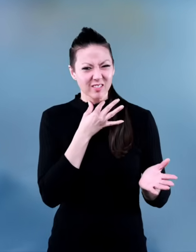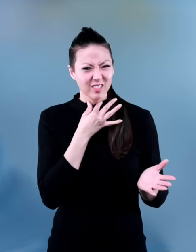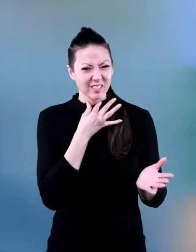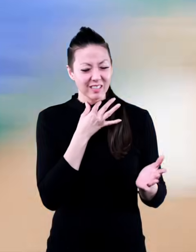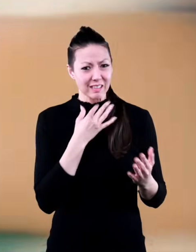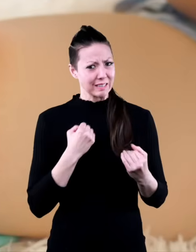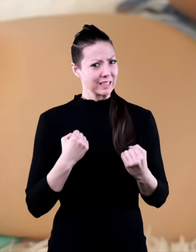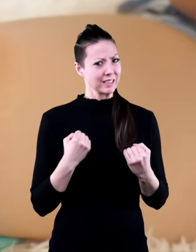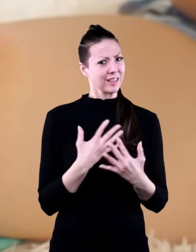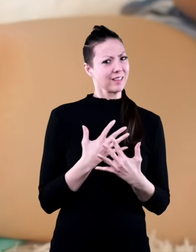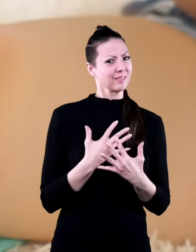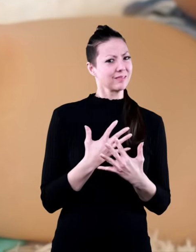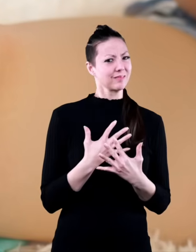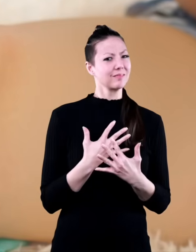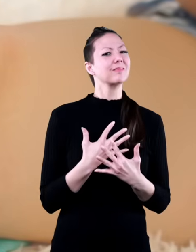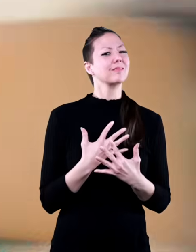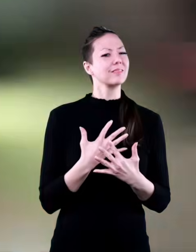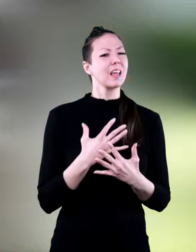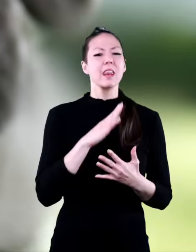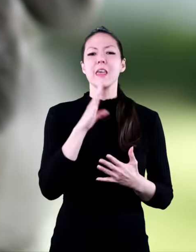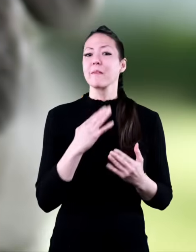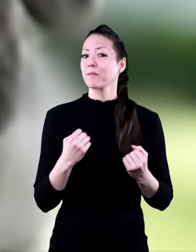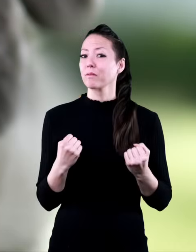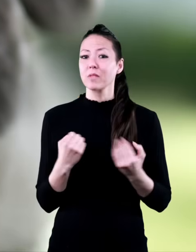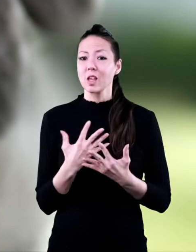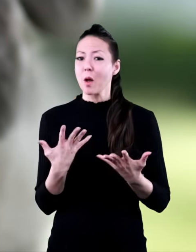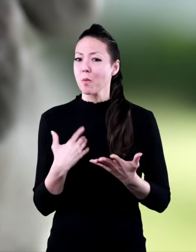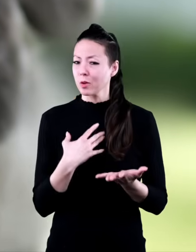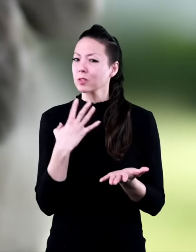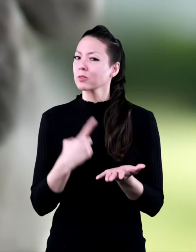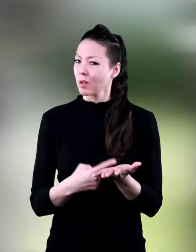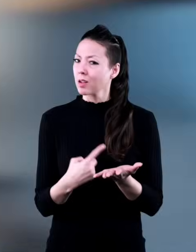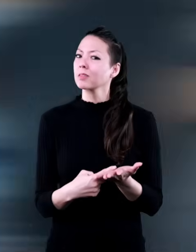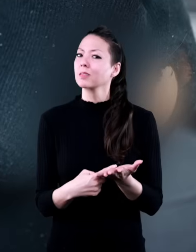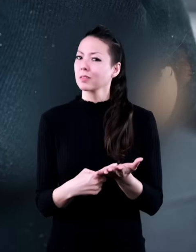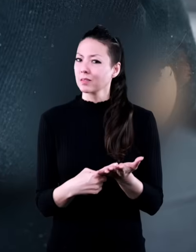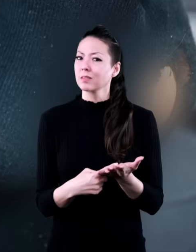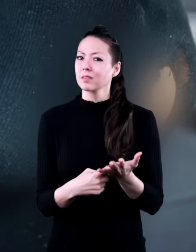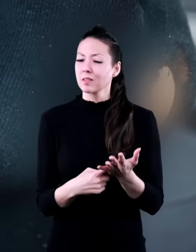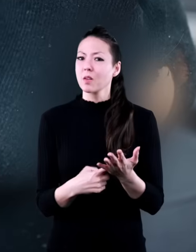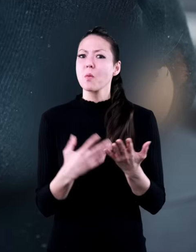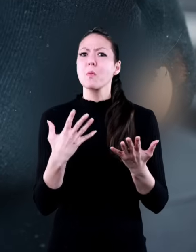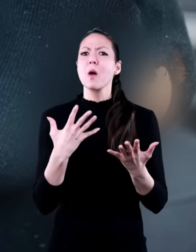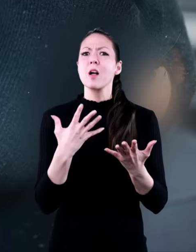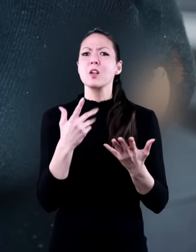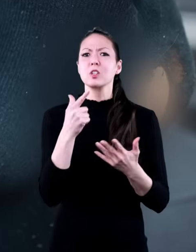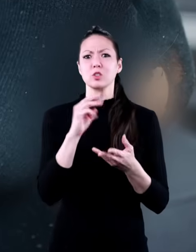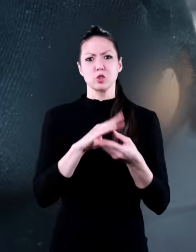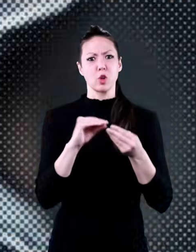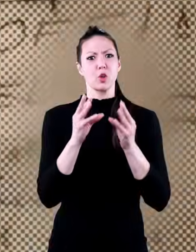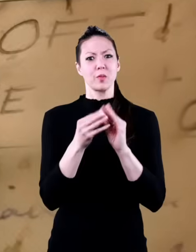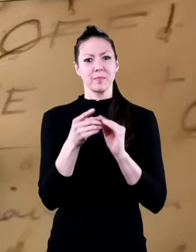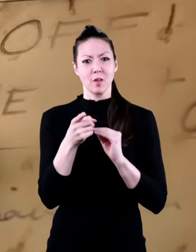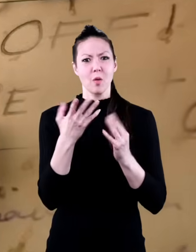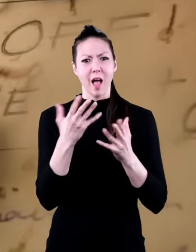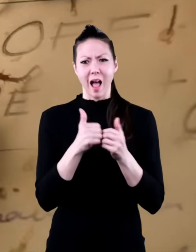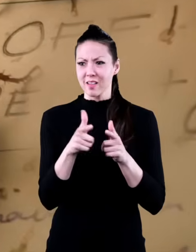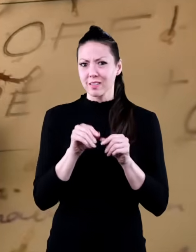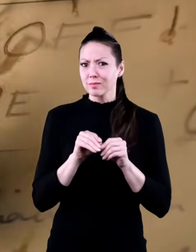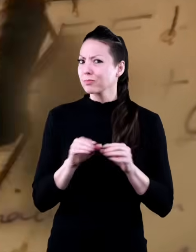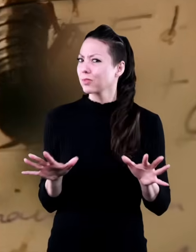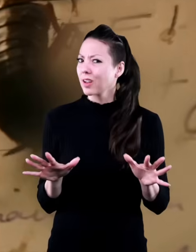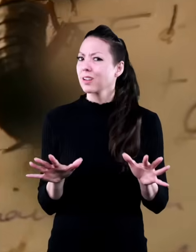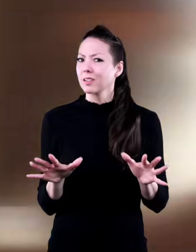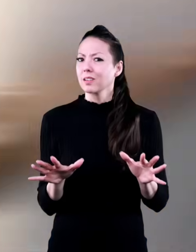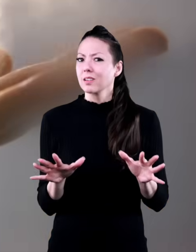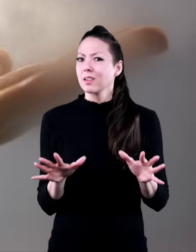curious scared well never fear we are here to talk about what germs are how they are